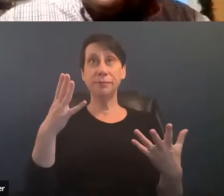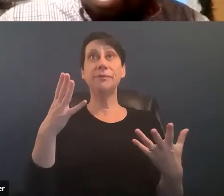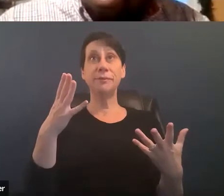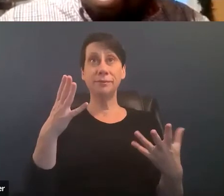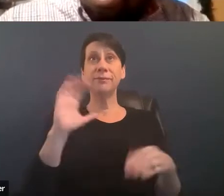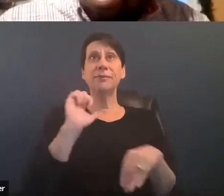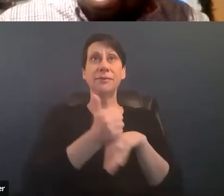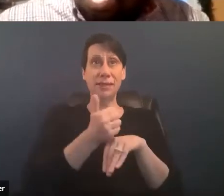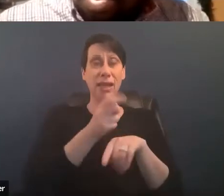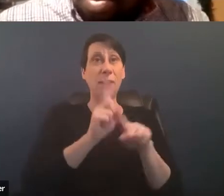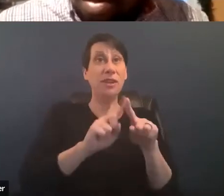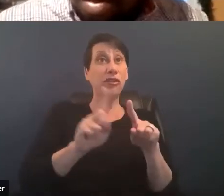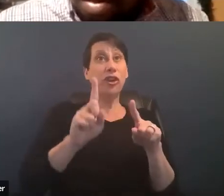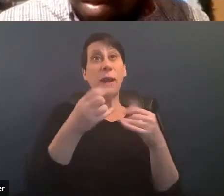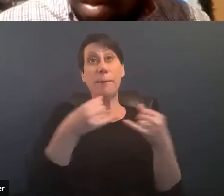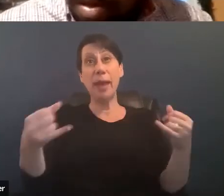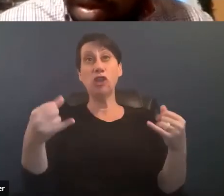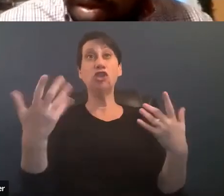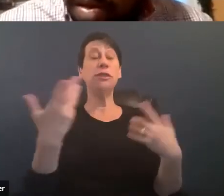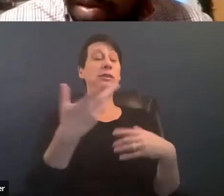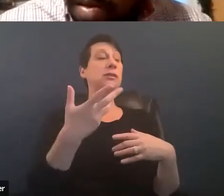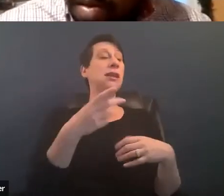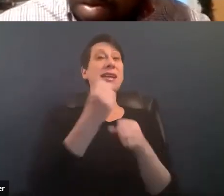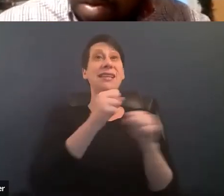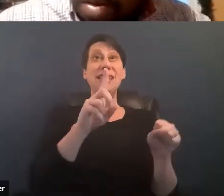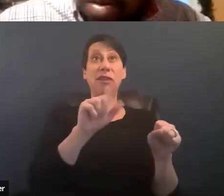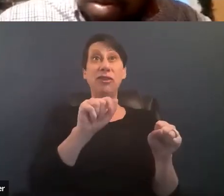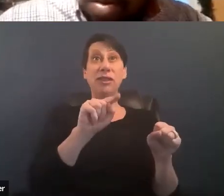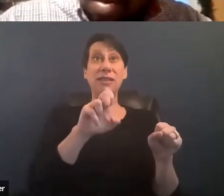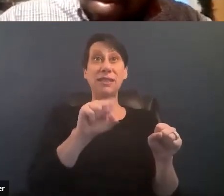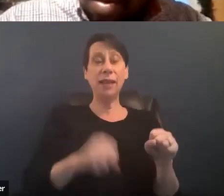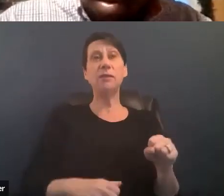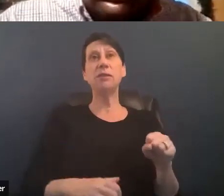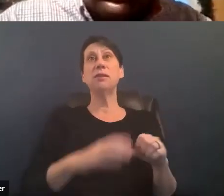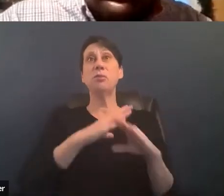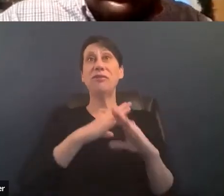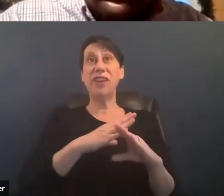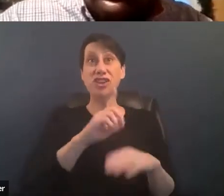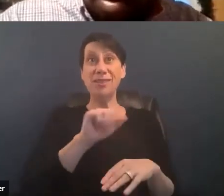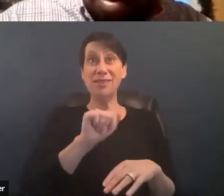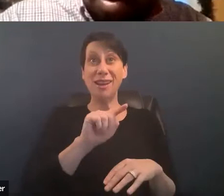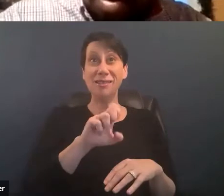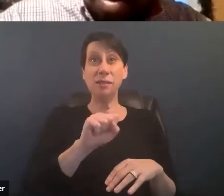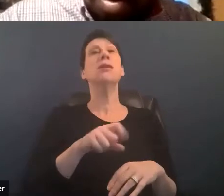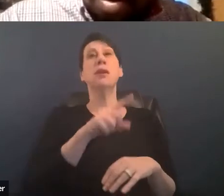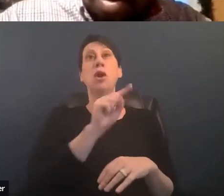boundaries and safe dates and bullying prevention. We have had to be innovative across the